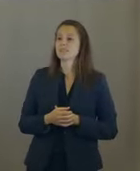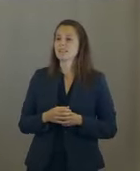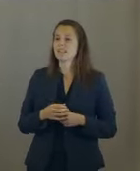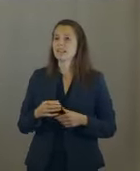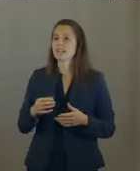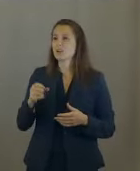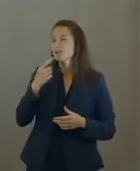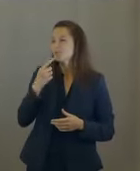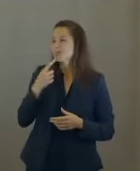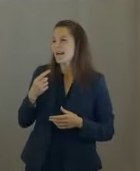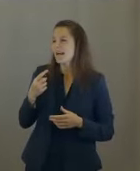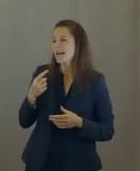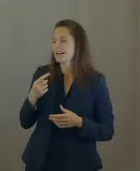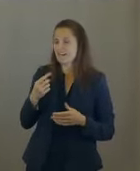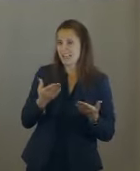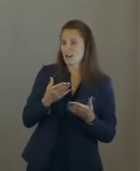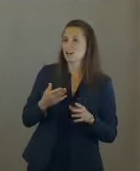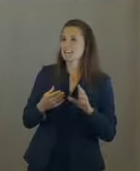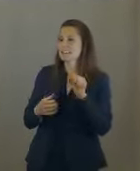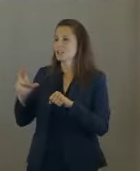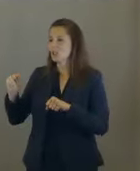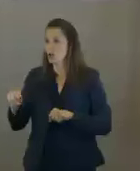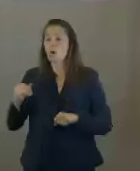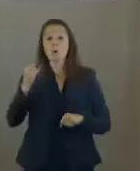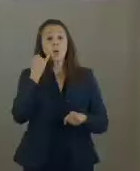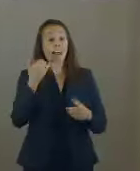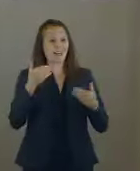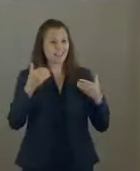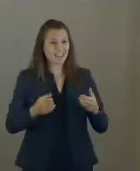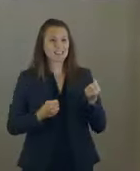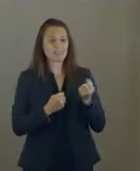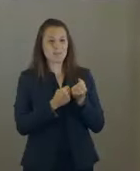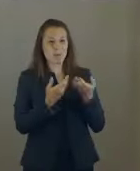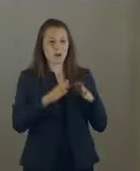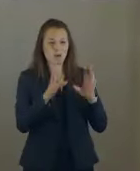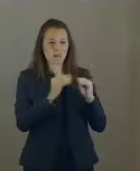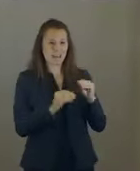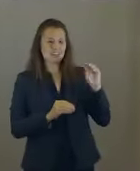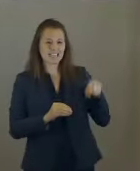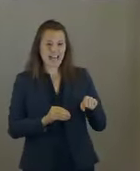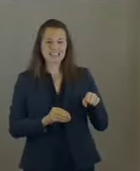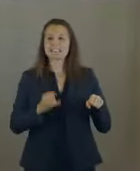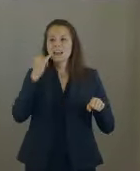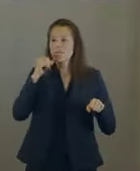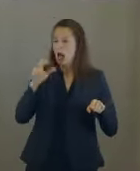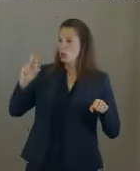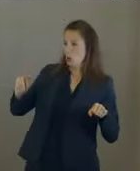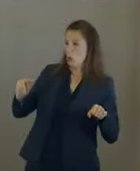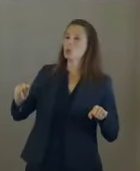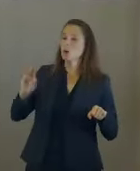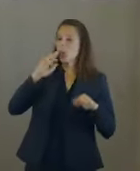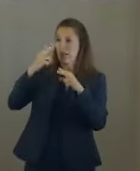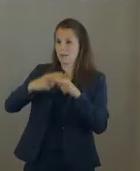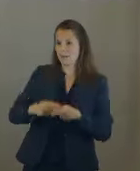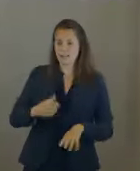I indicate by saying yes. Those in favor of going into closed session will vote aye. Those opposed to going in closed session will vote no, and the clerk will call the